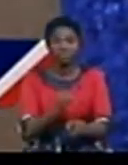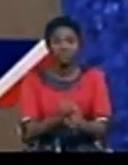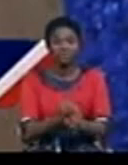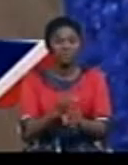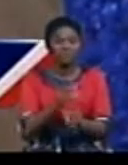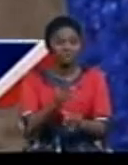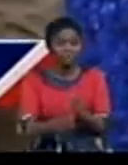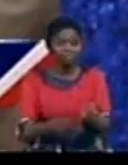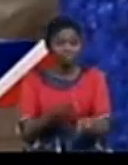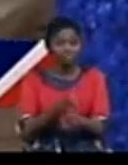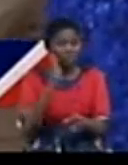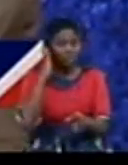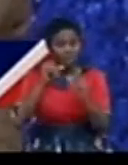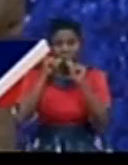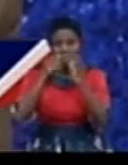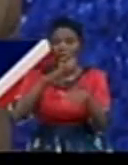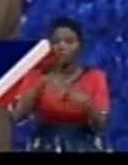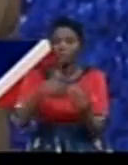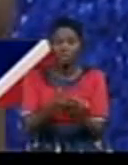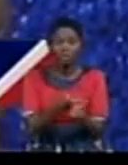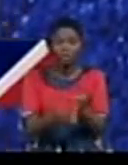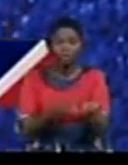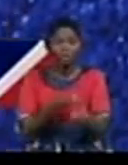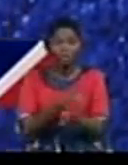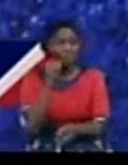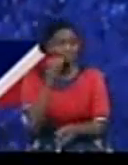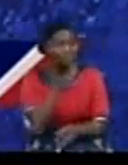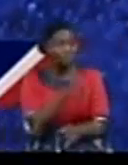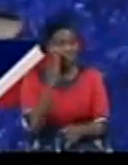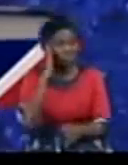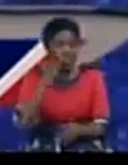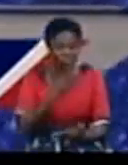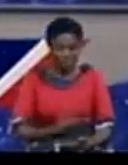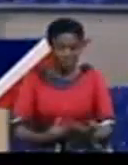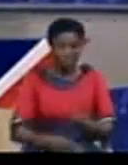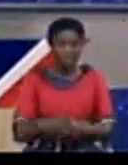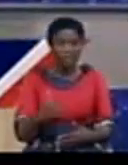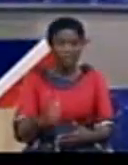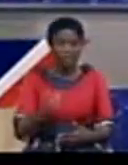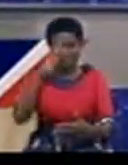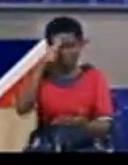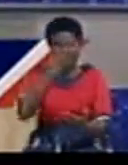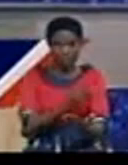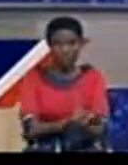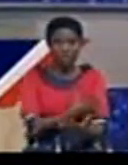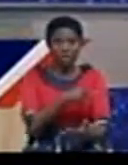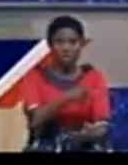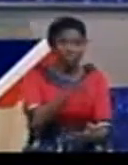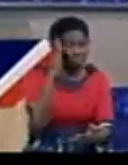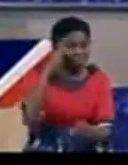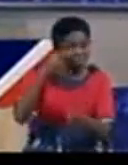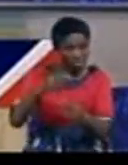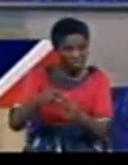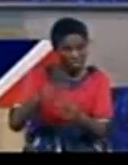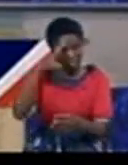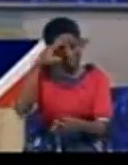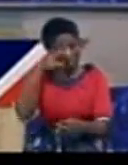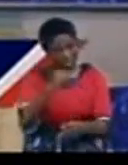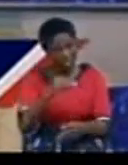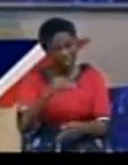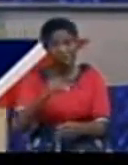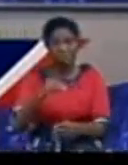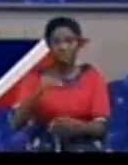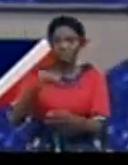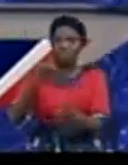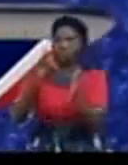the rest of the world. "She shall bring forth a son, and thou shalt call his name